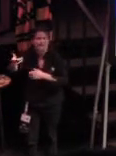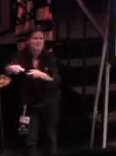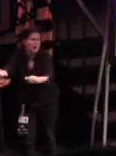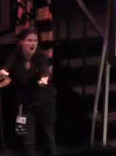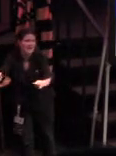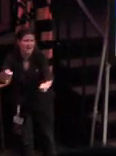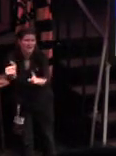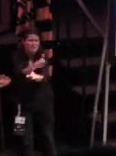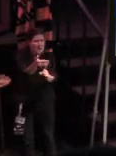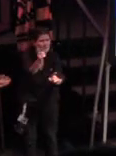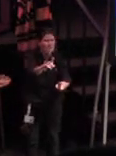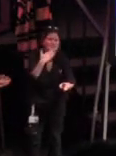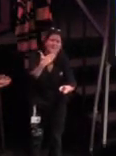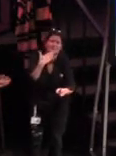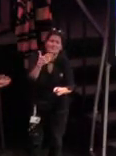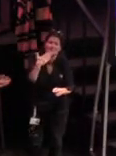know.